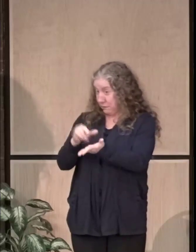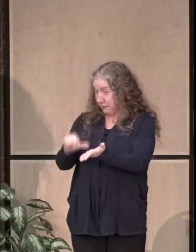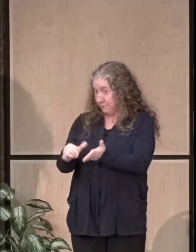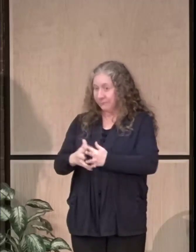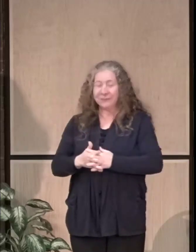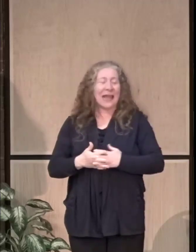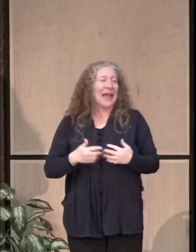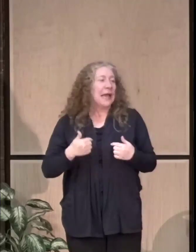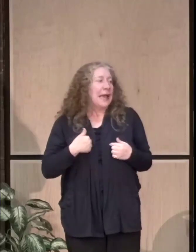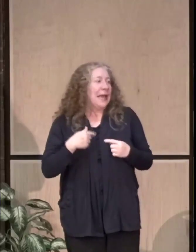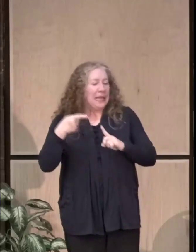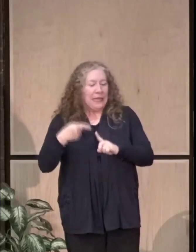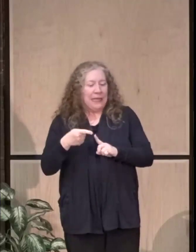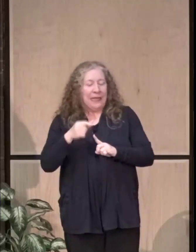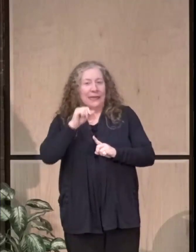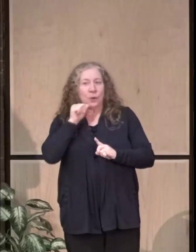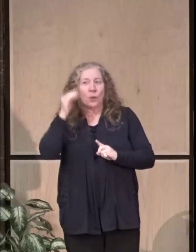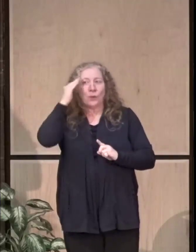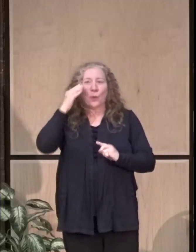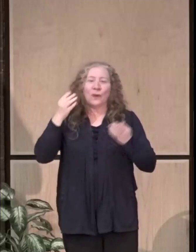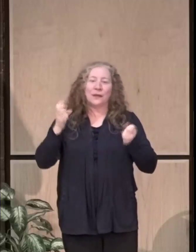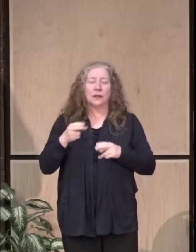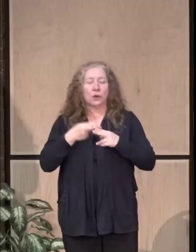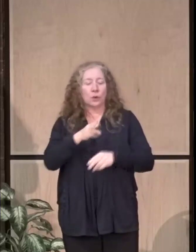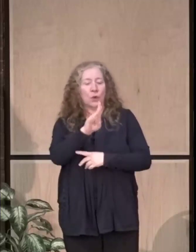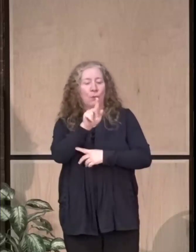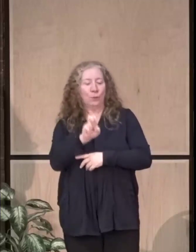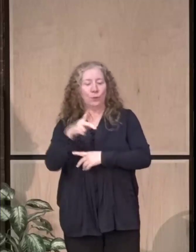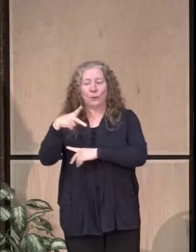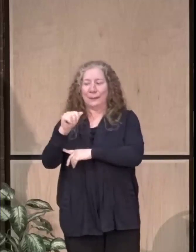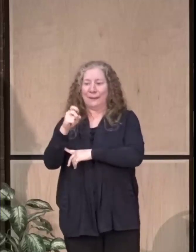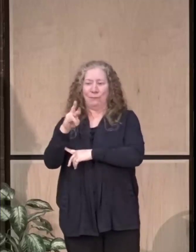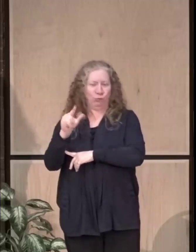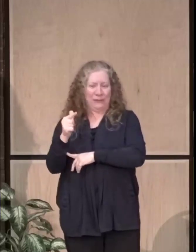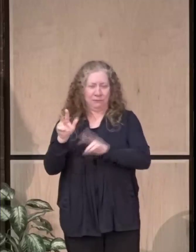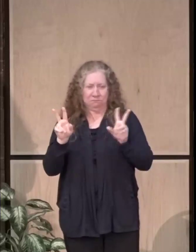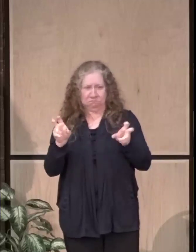I don't know if specifically blue papering. I don't, it seems like more of